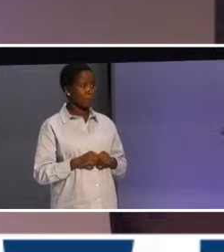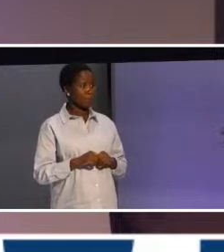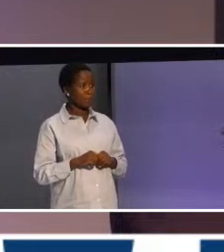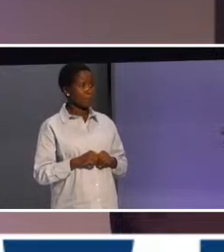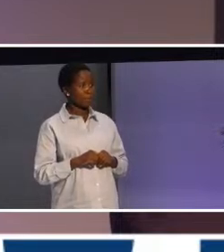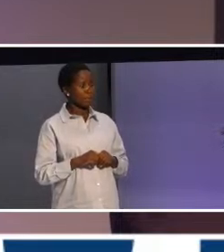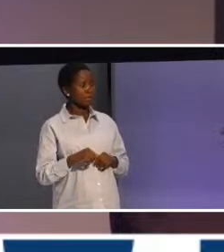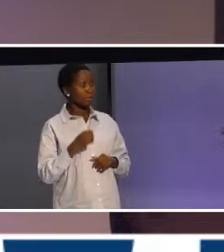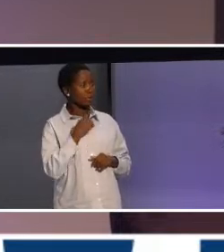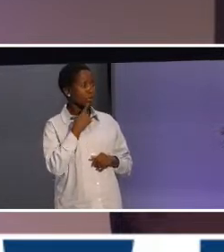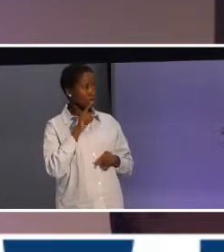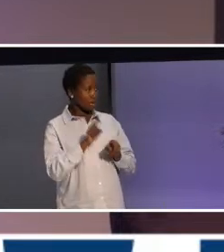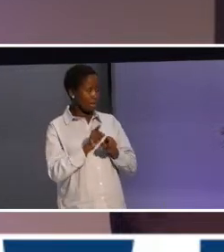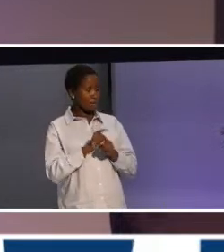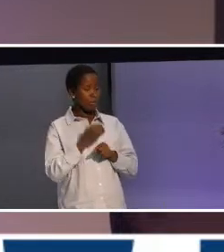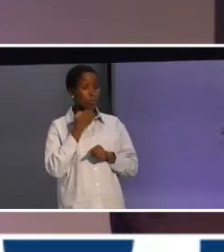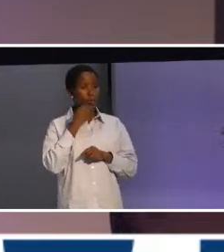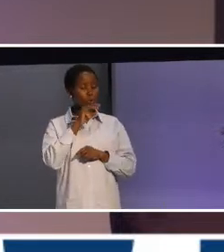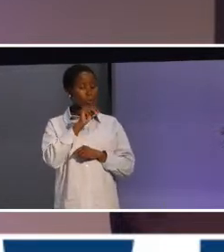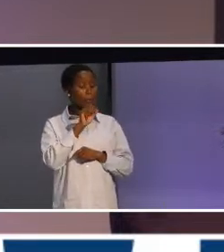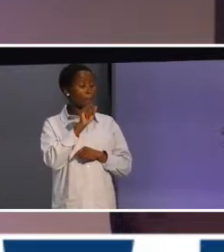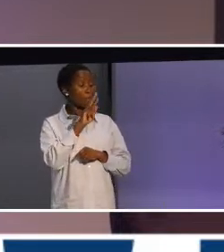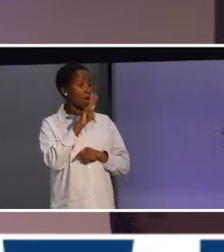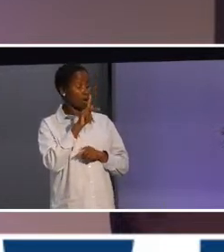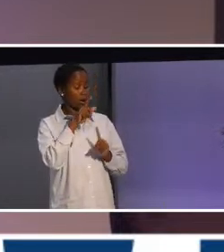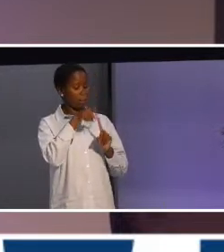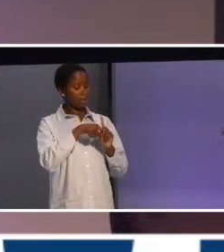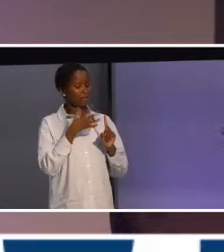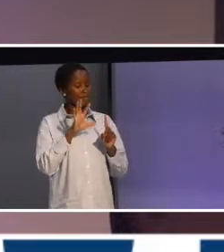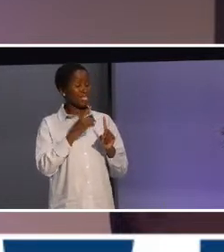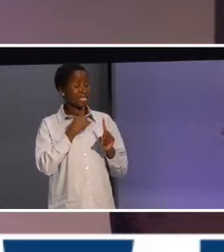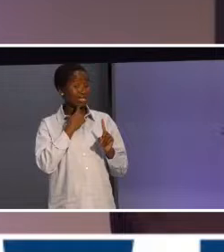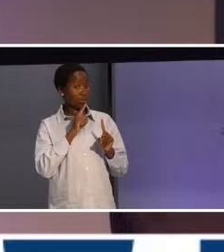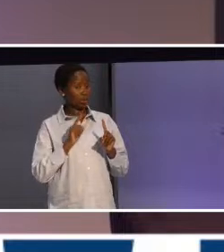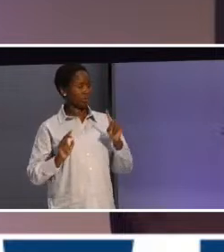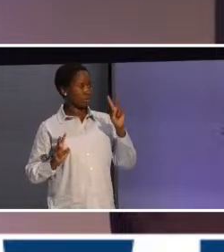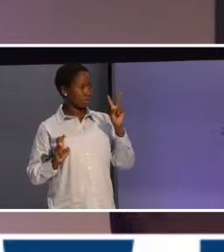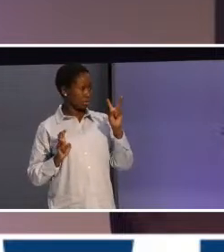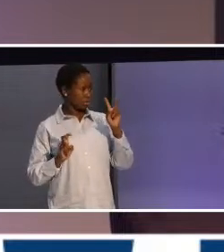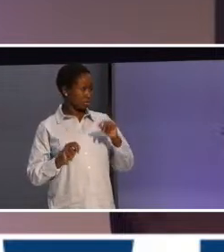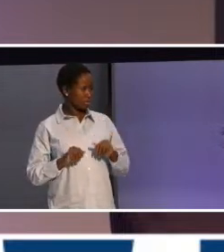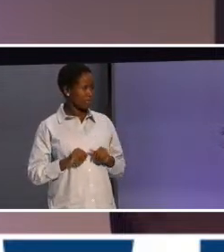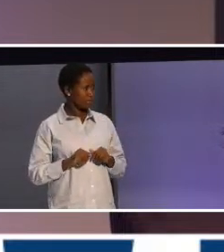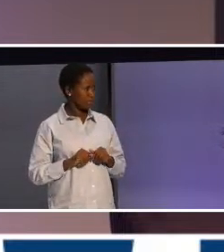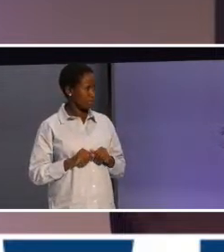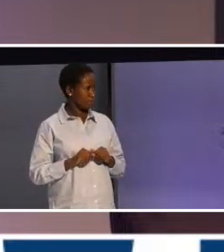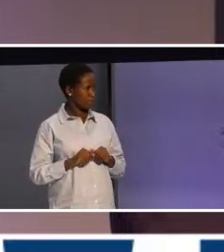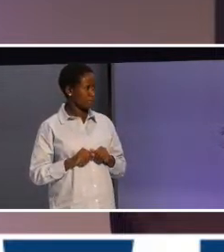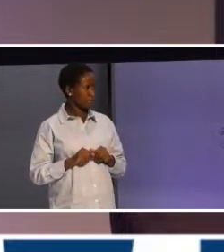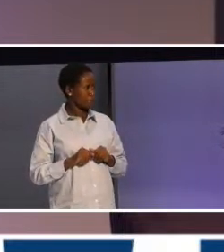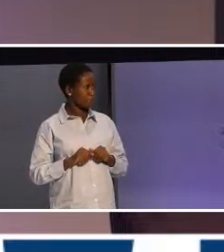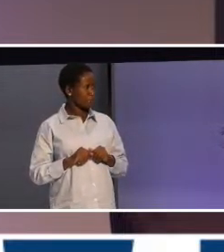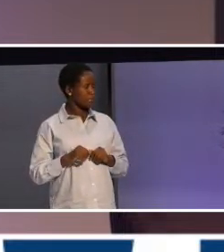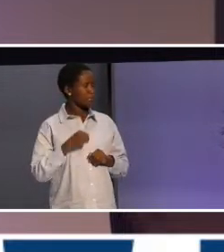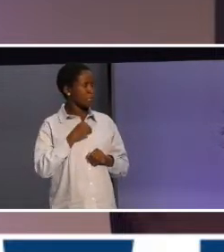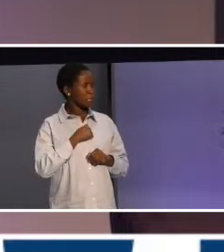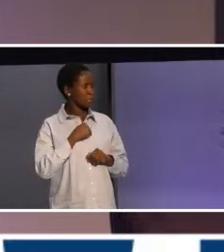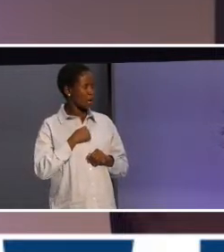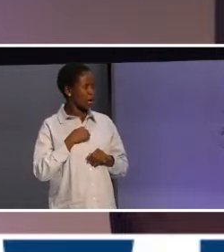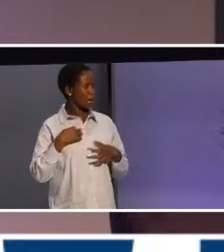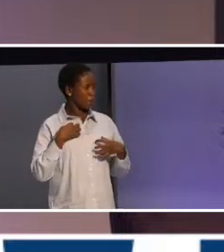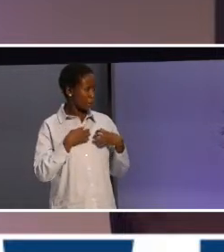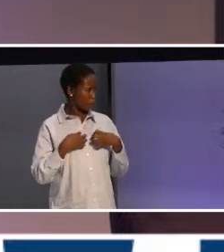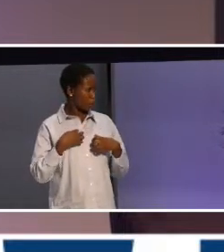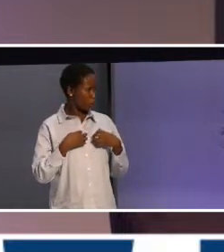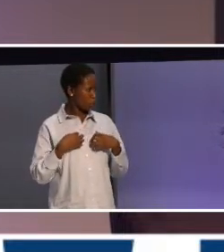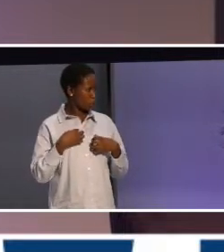Mahatma Gandhi said, and I quote, "My notion of democracy is that under it, the weakest shall